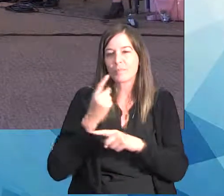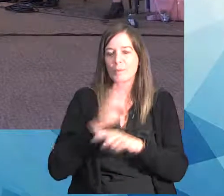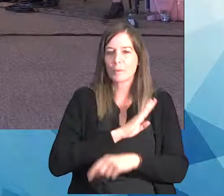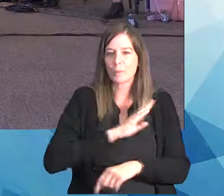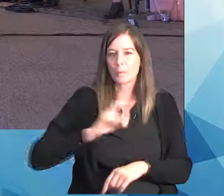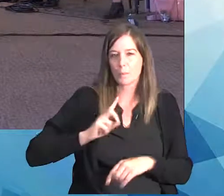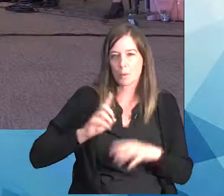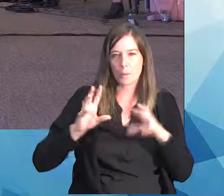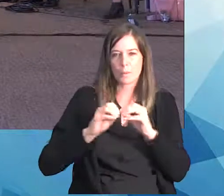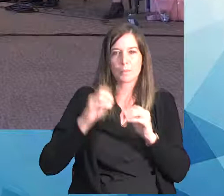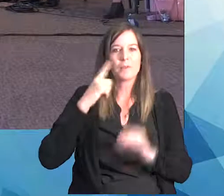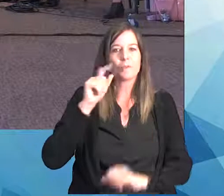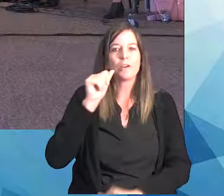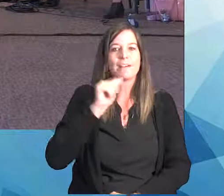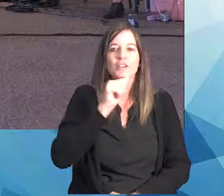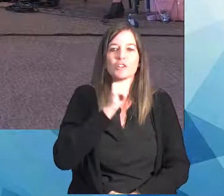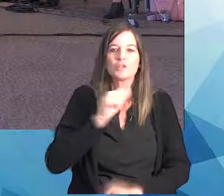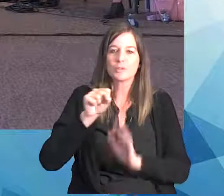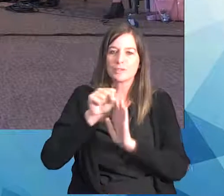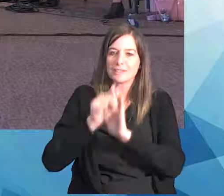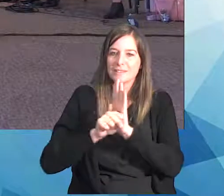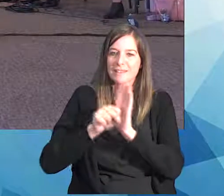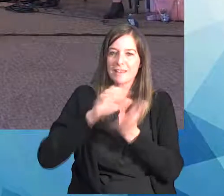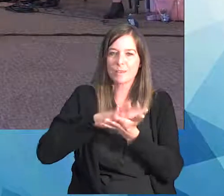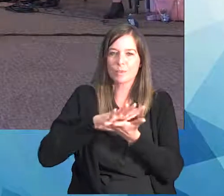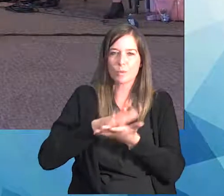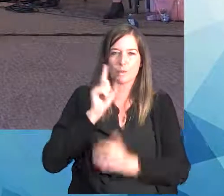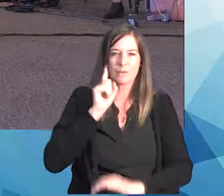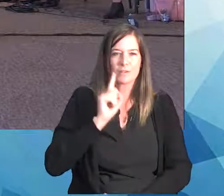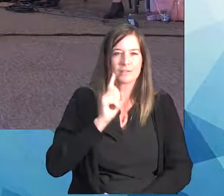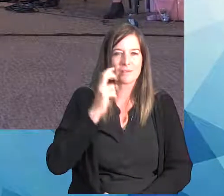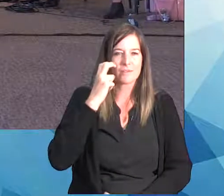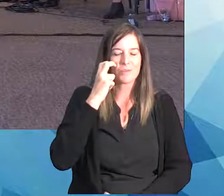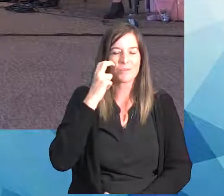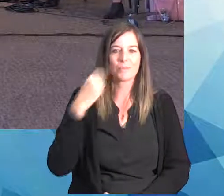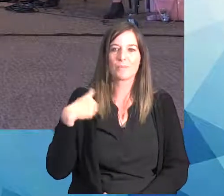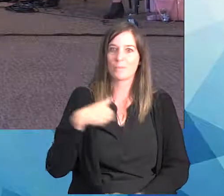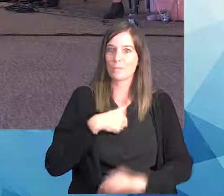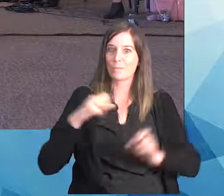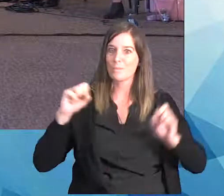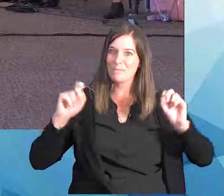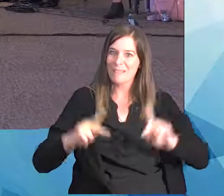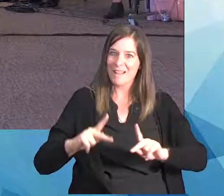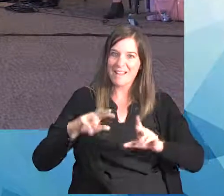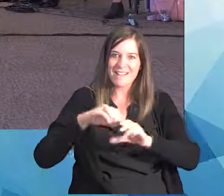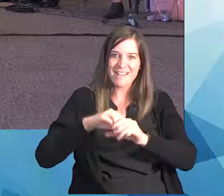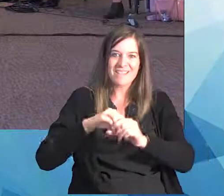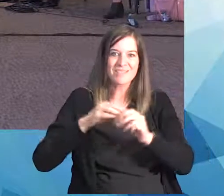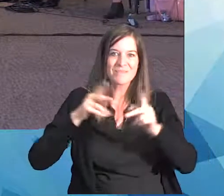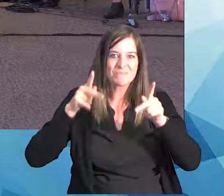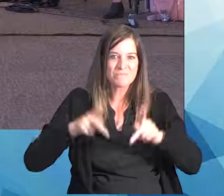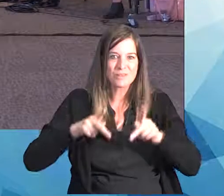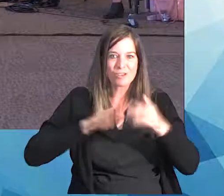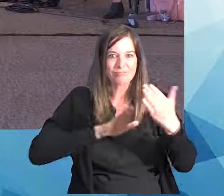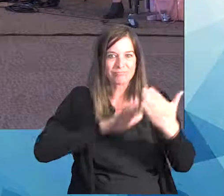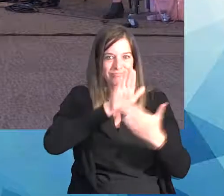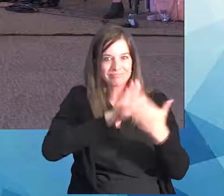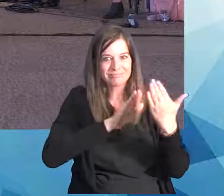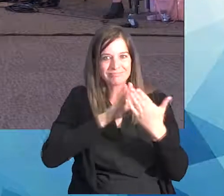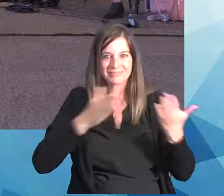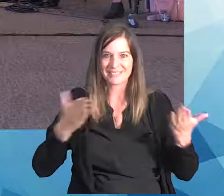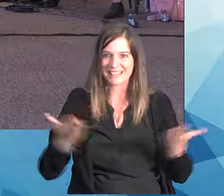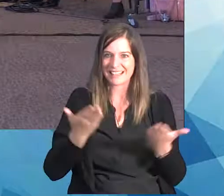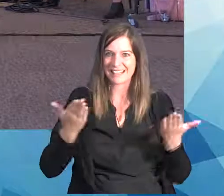Blind. We are back here in person in Sedona. It's great to see everyone in person. Before we begin,